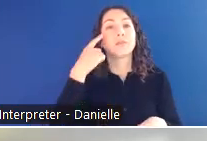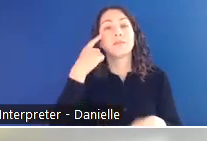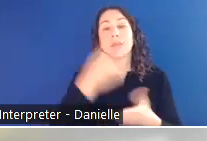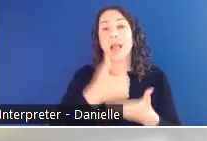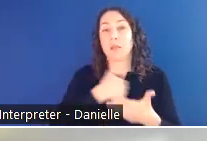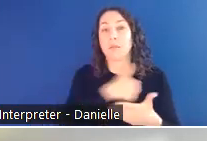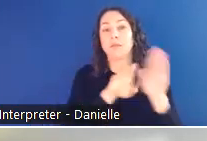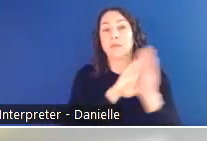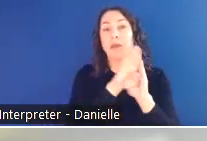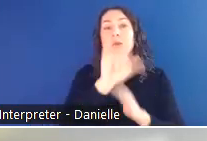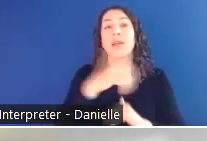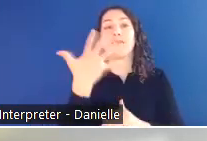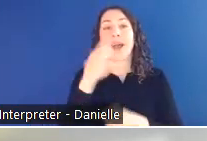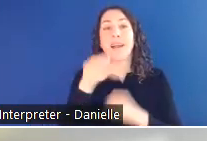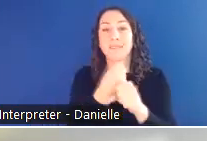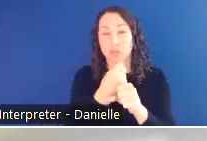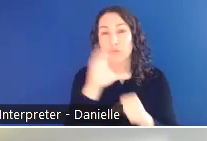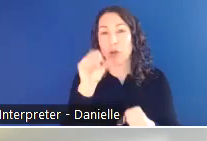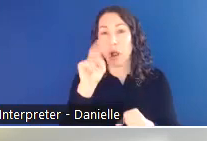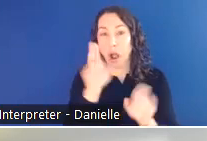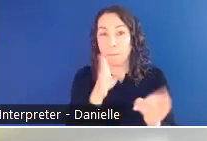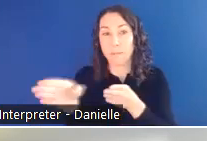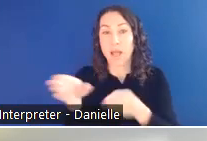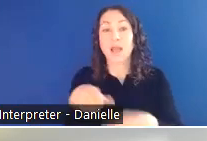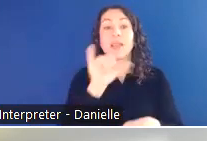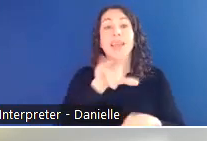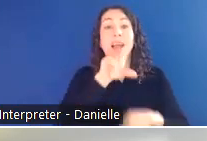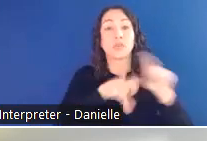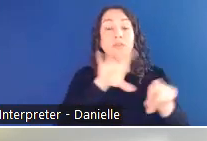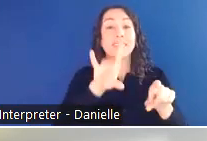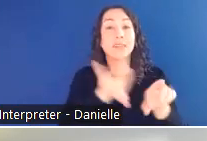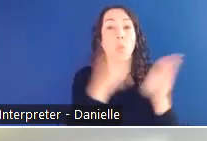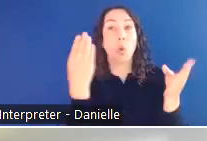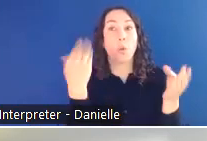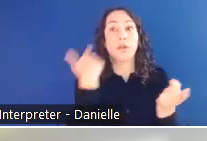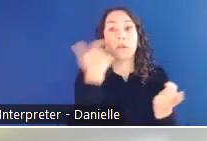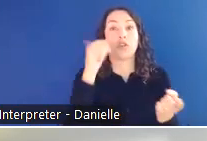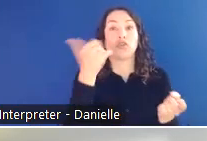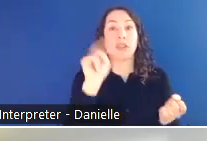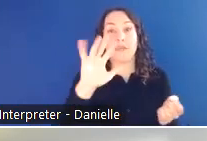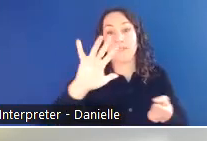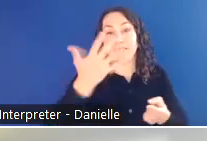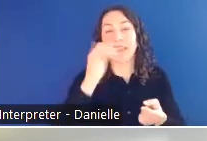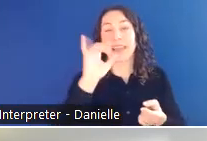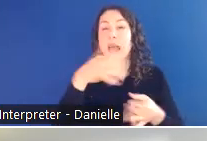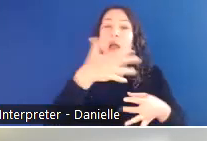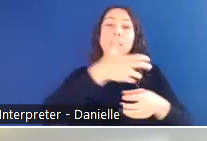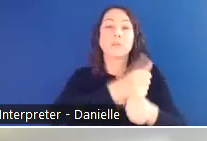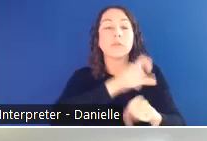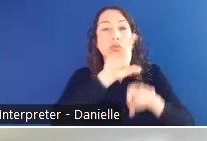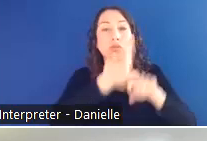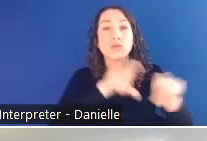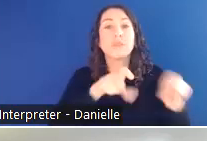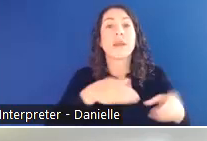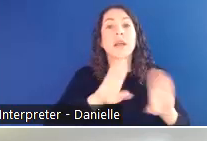Our annual pulse survey opened on Wednesday, January 5th, which is a smaller, quick version for the community to provide current